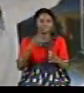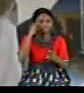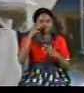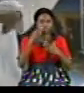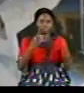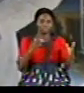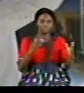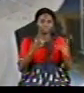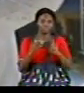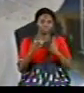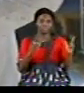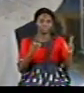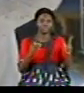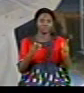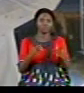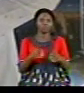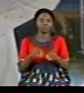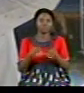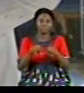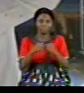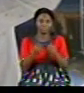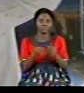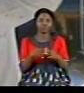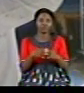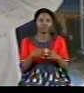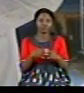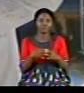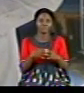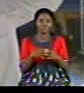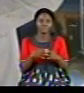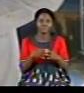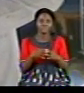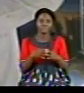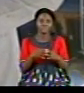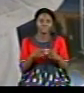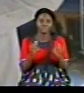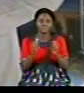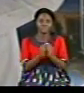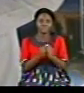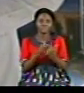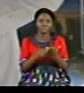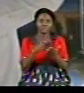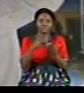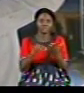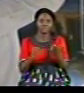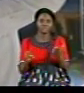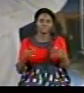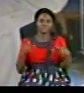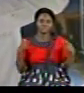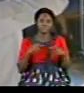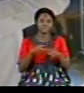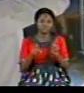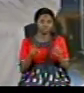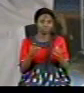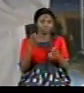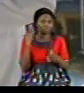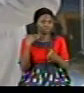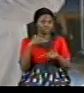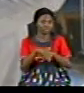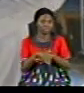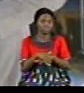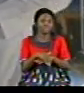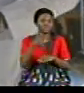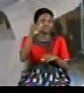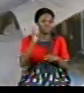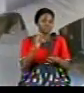was an X-ray confirmation of the fracture with resulting pain. But last night, God touched him. You will hear from